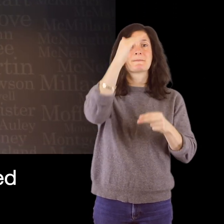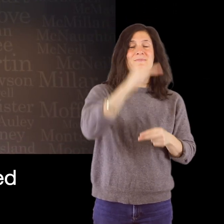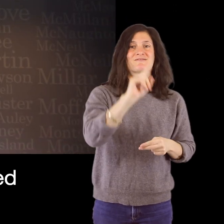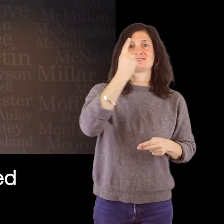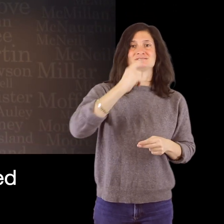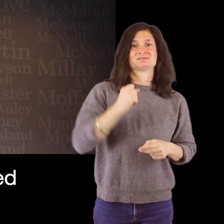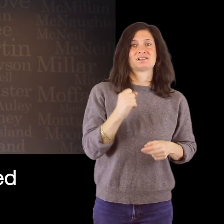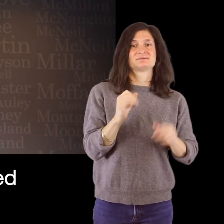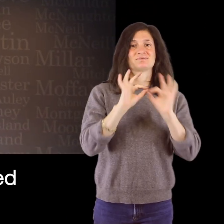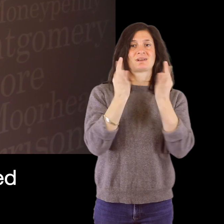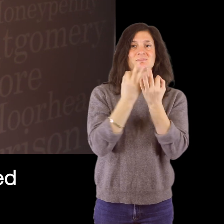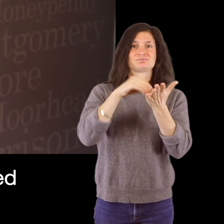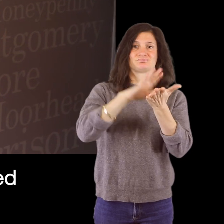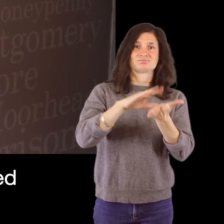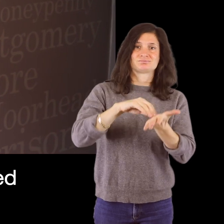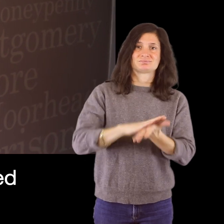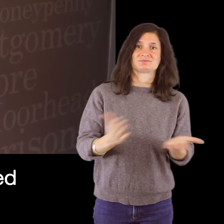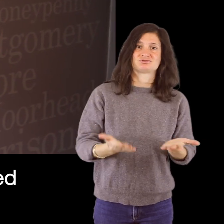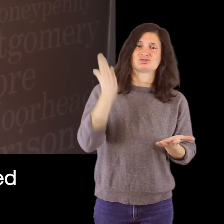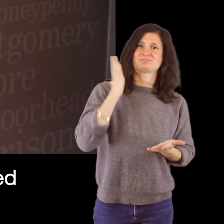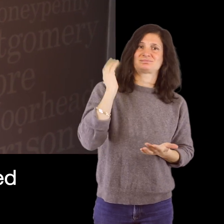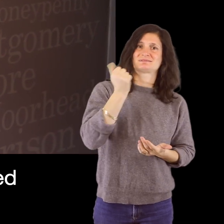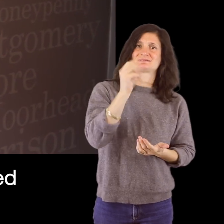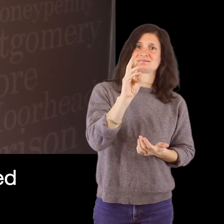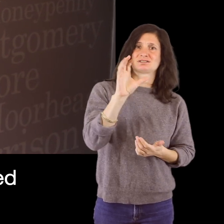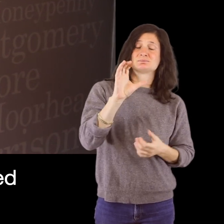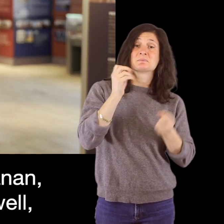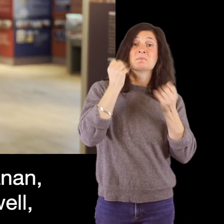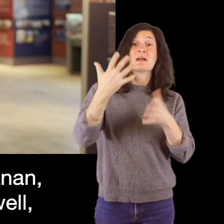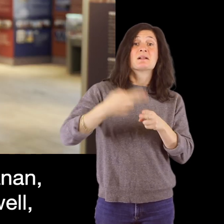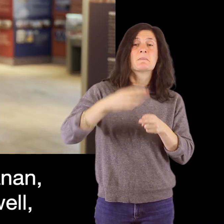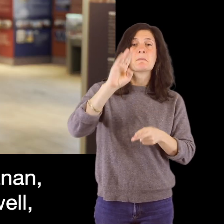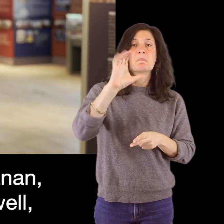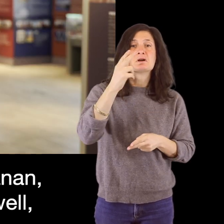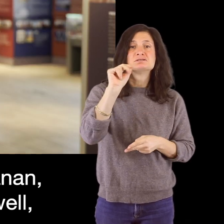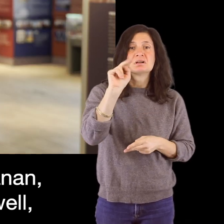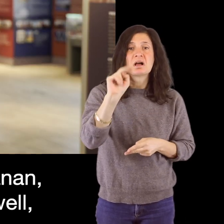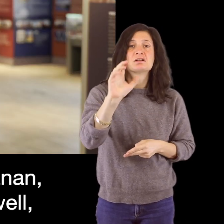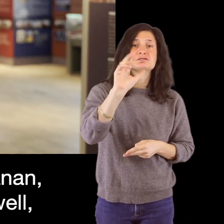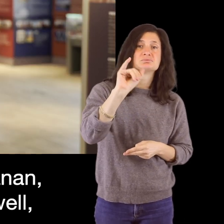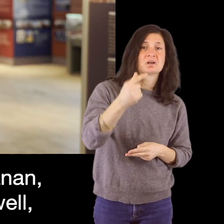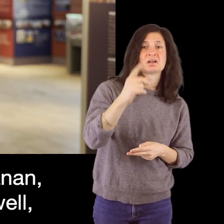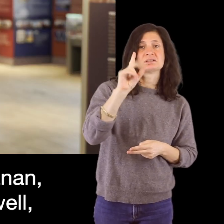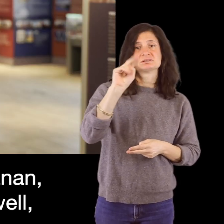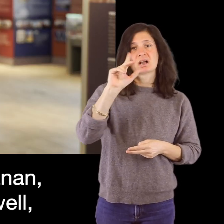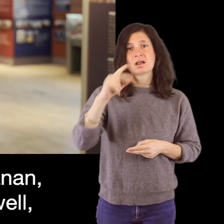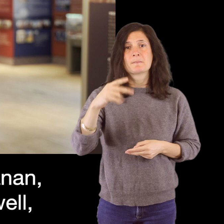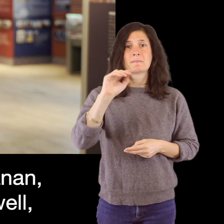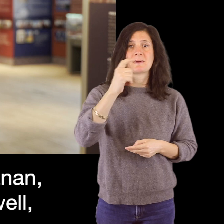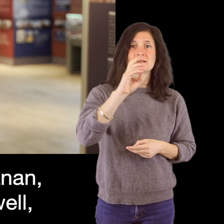names of the first Scots families recorded in Ulster in the early 1600s. Many of those names, like Buchanan,